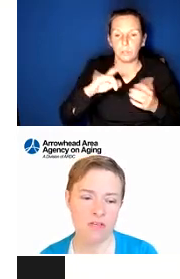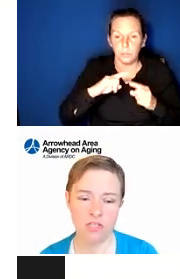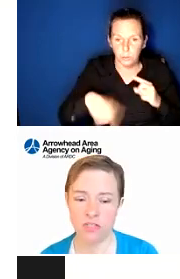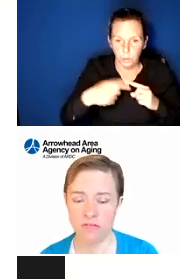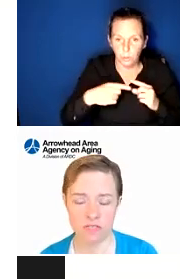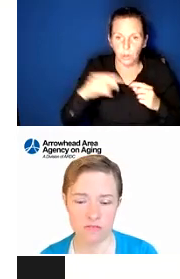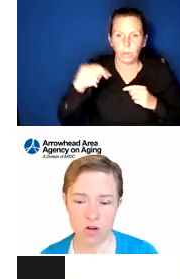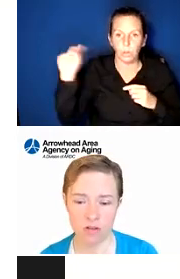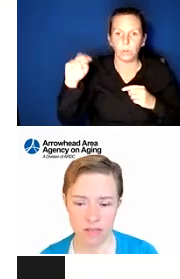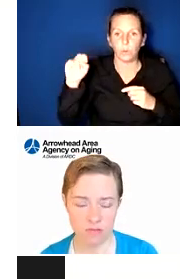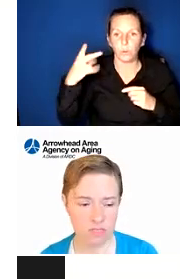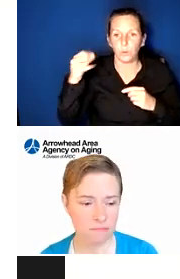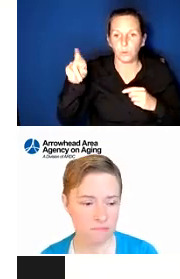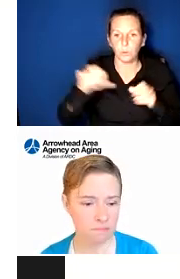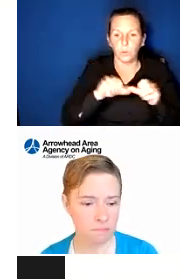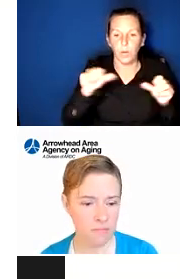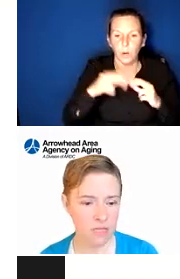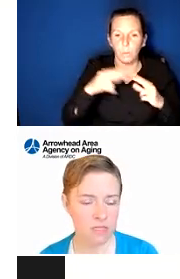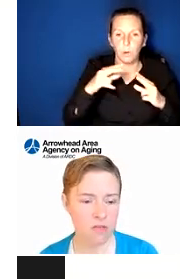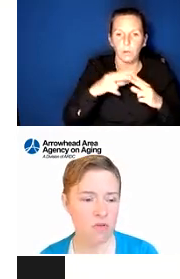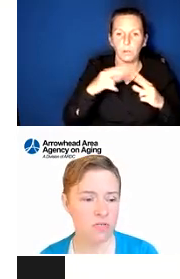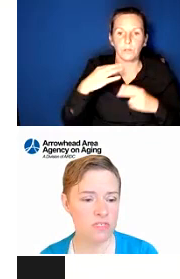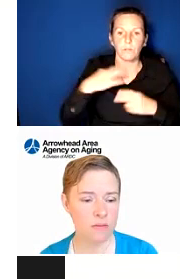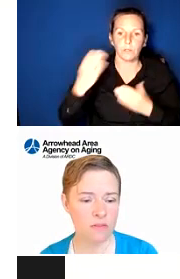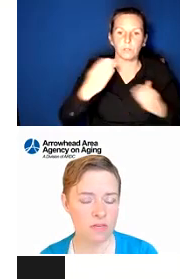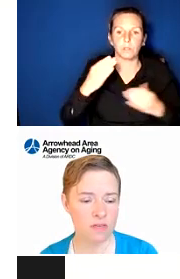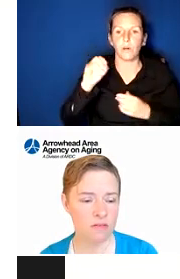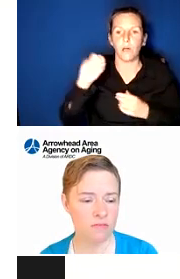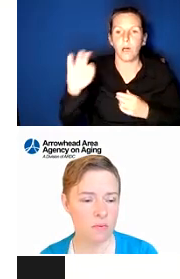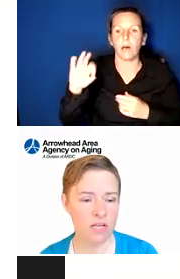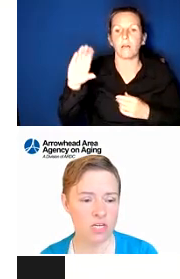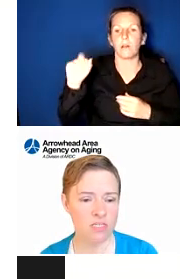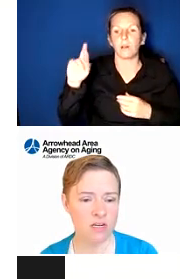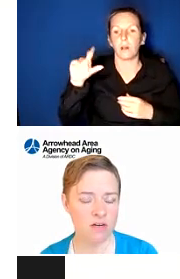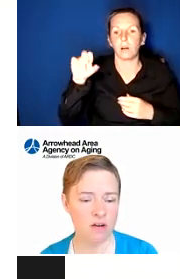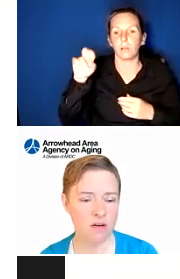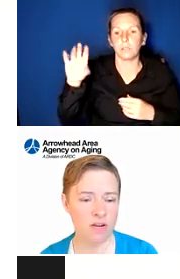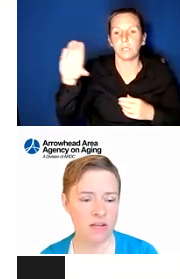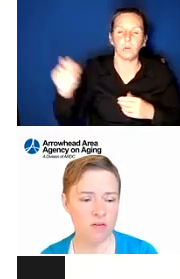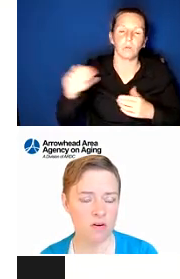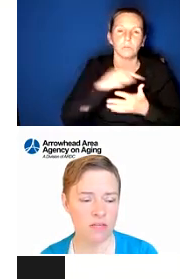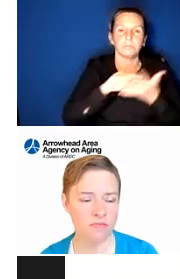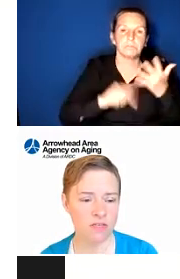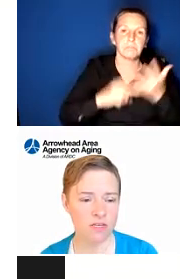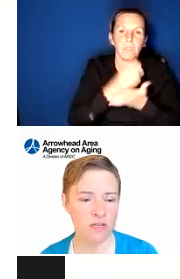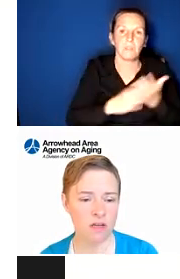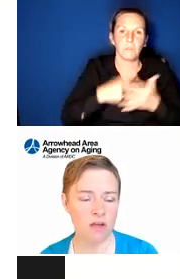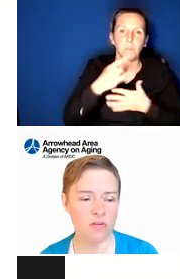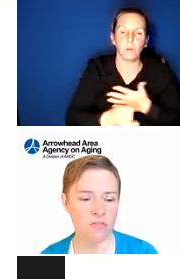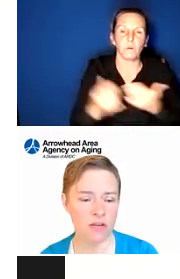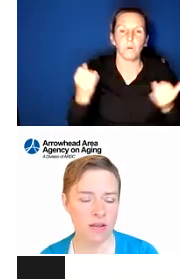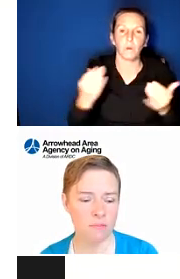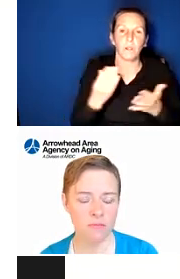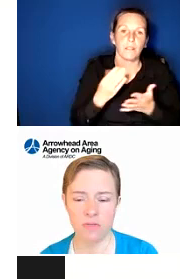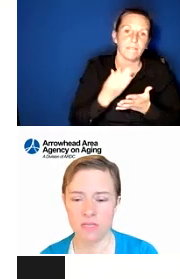backyard, Volunteer Services of Carlton County. So those are some of the projects that are right now currently funded